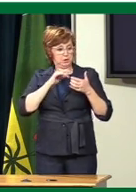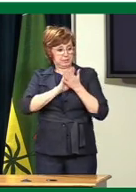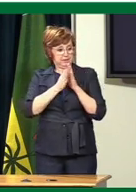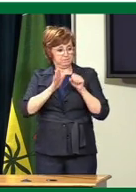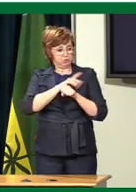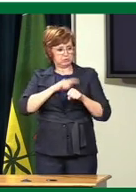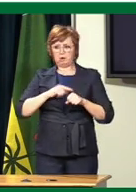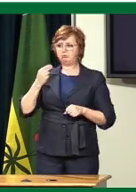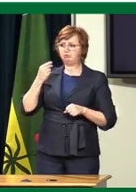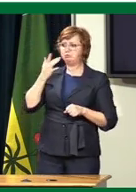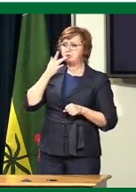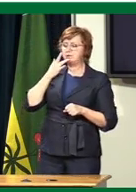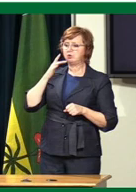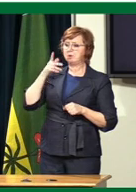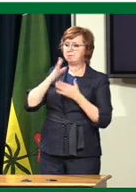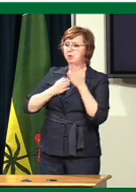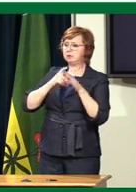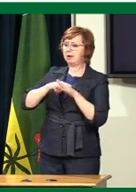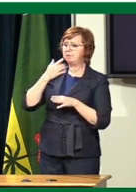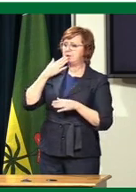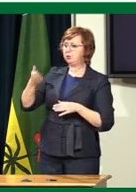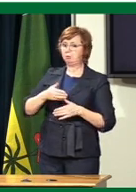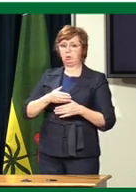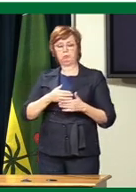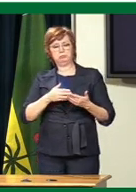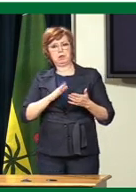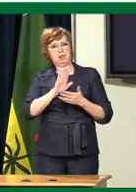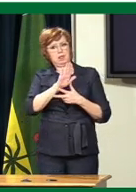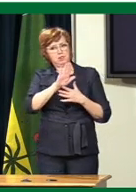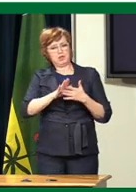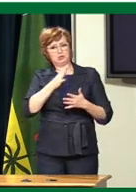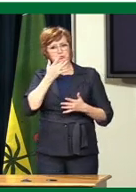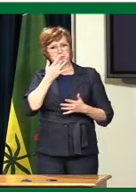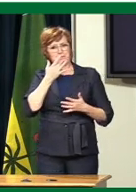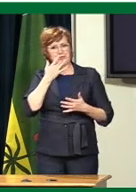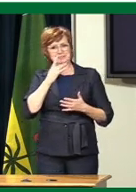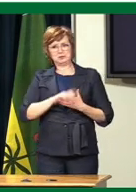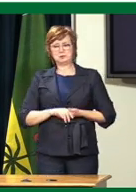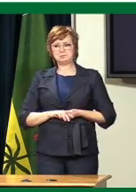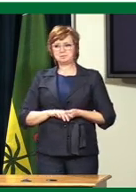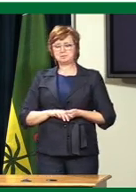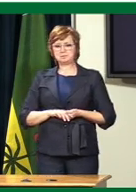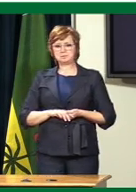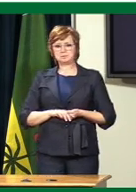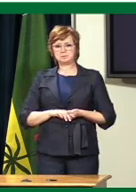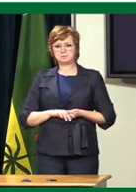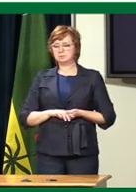or casual, that's even an